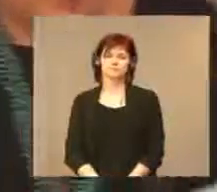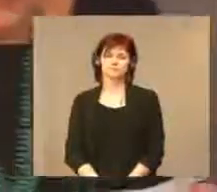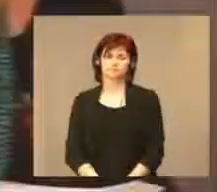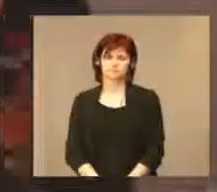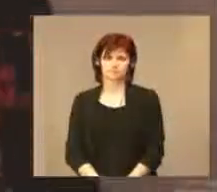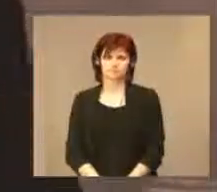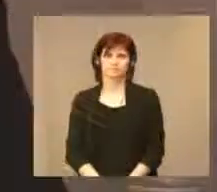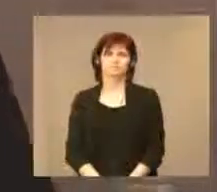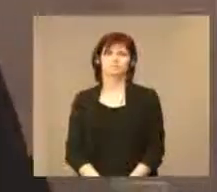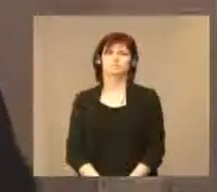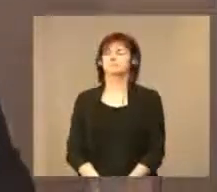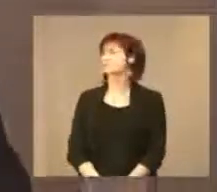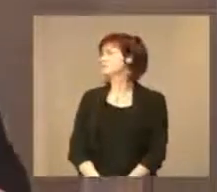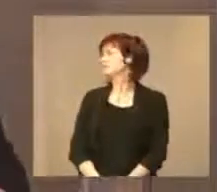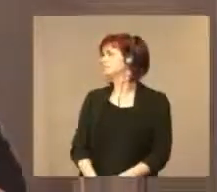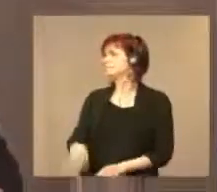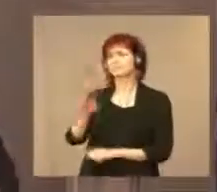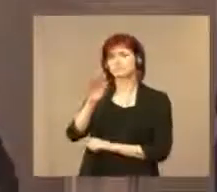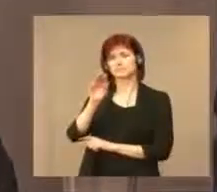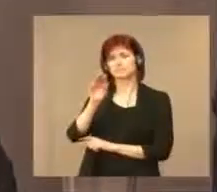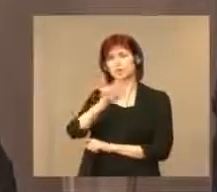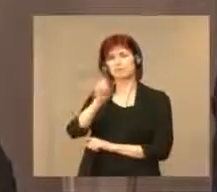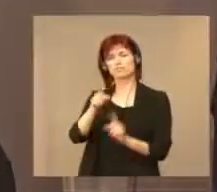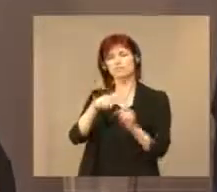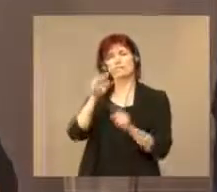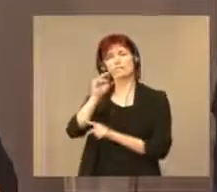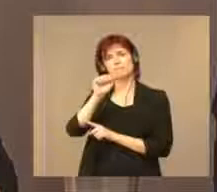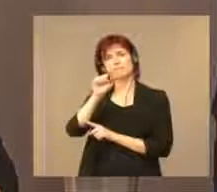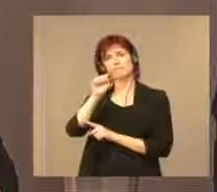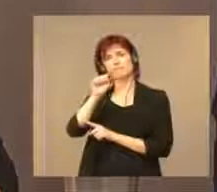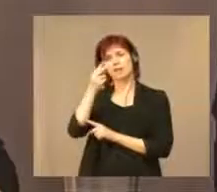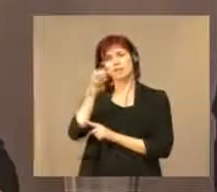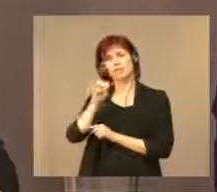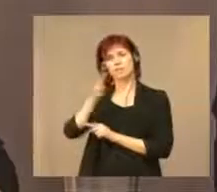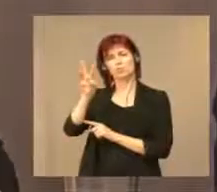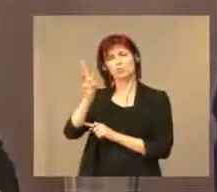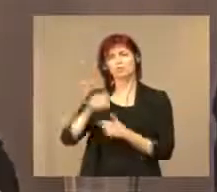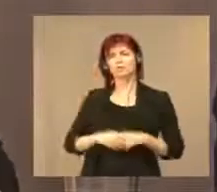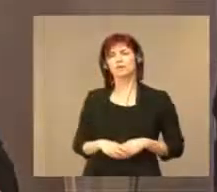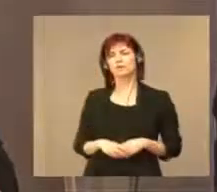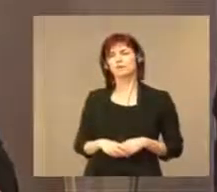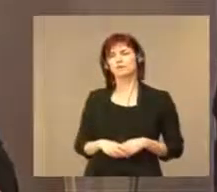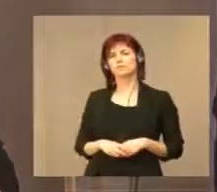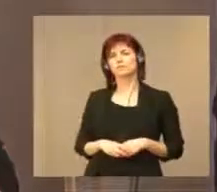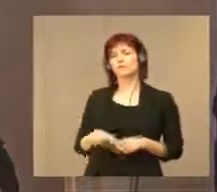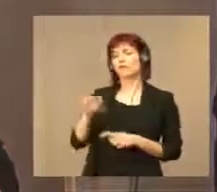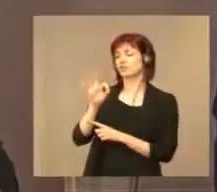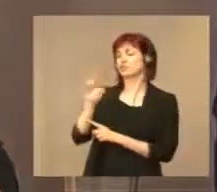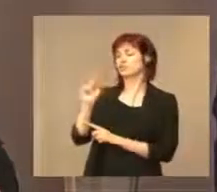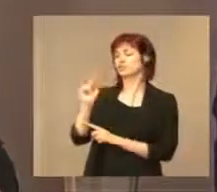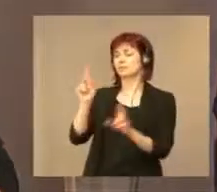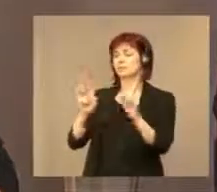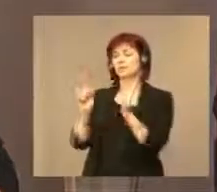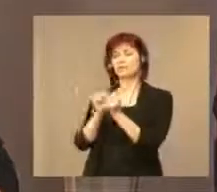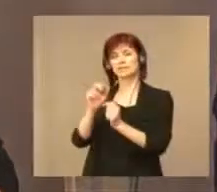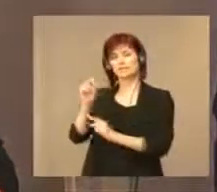Okay. Matthew asks, what would be the best way to incorporate and include First Nations persons with